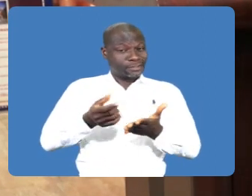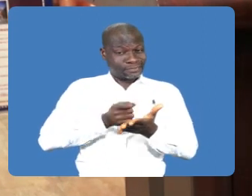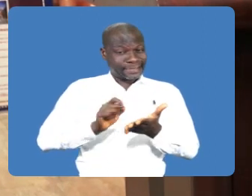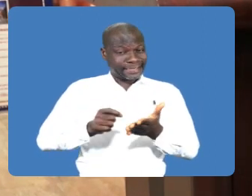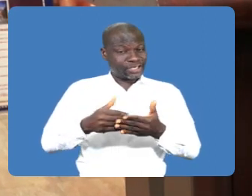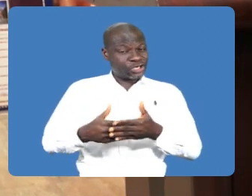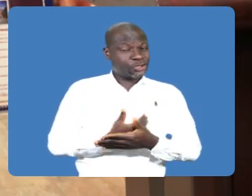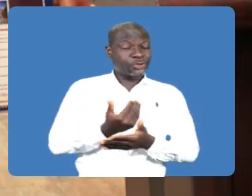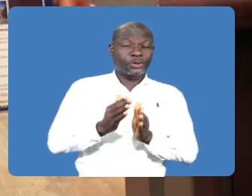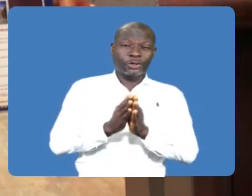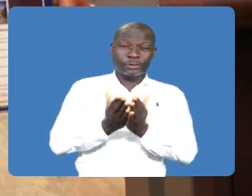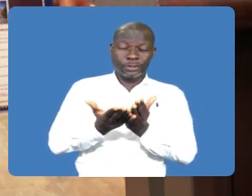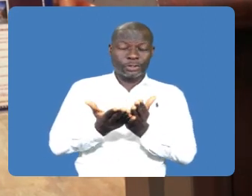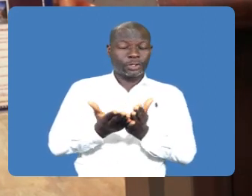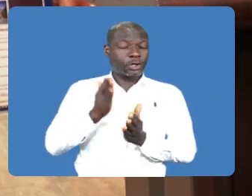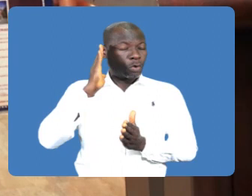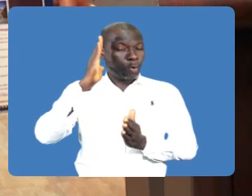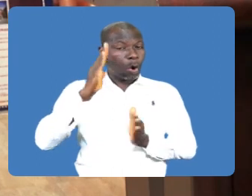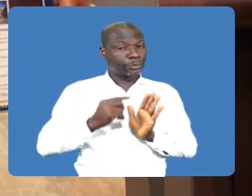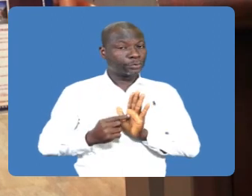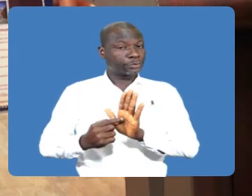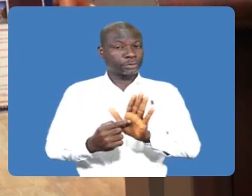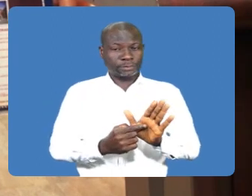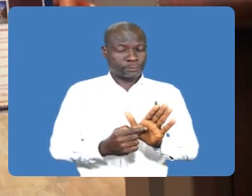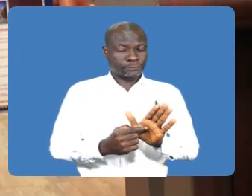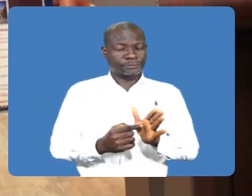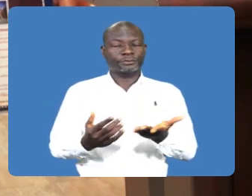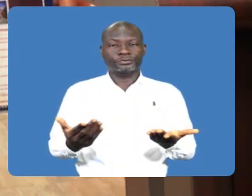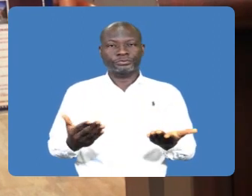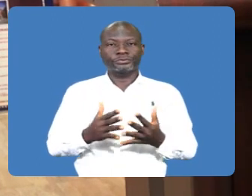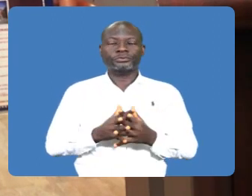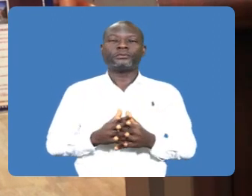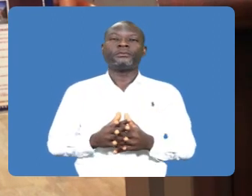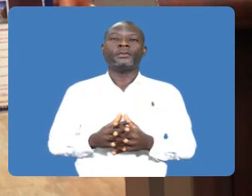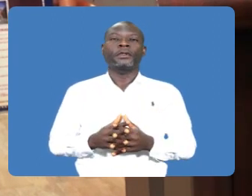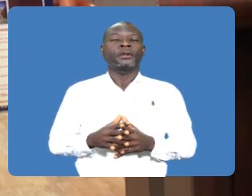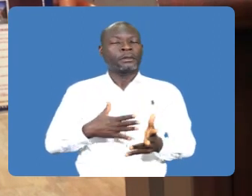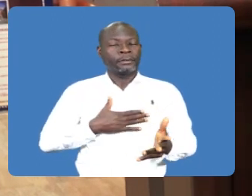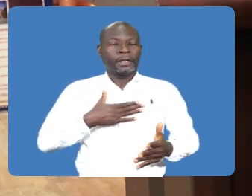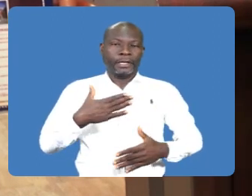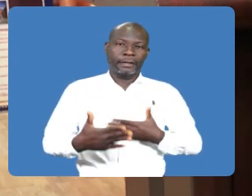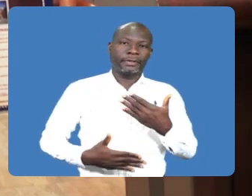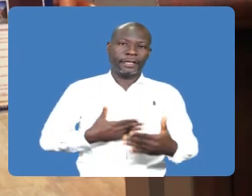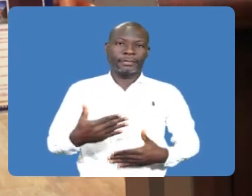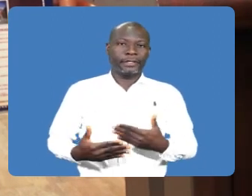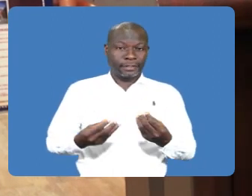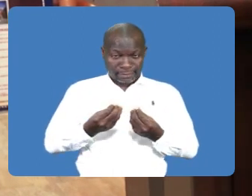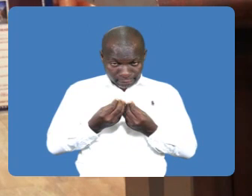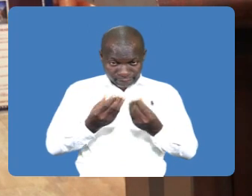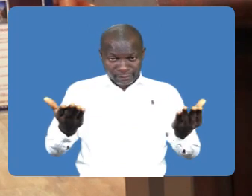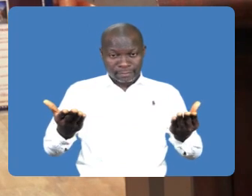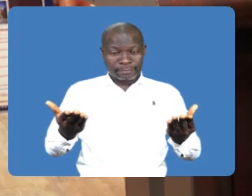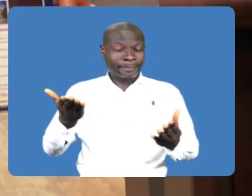troll book for fro, my side book, no, so, yeah, but Abbe Lanchi. Na ebe ni gisa me kacha o